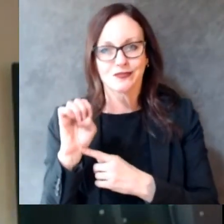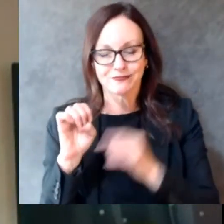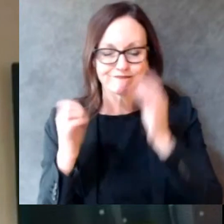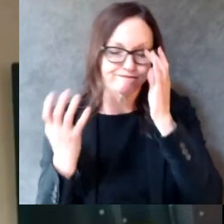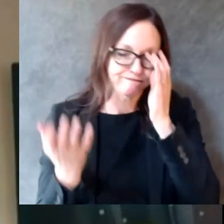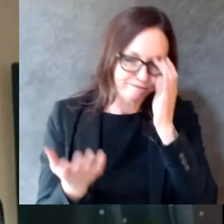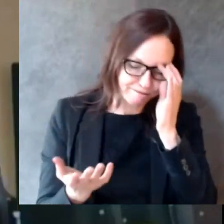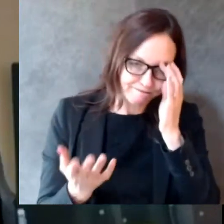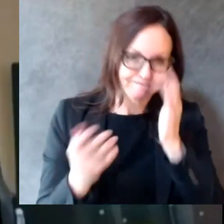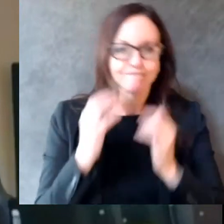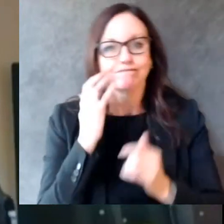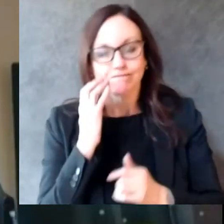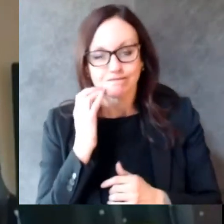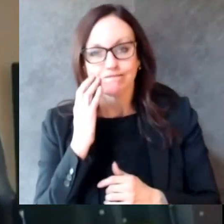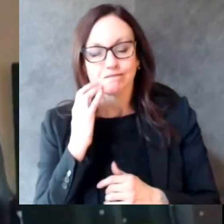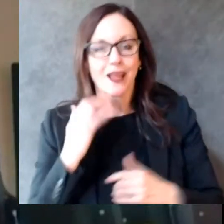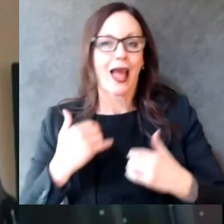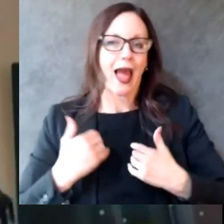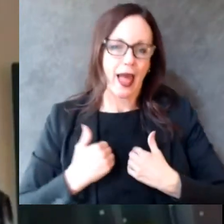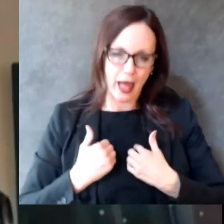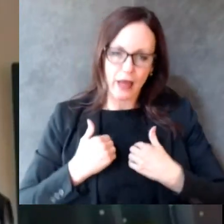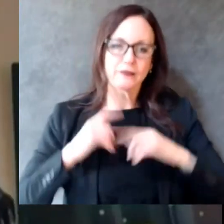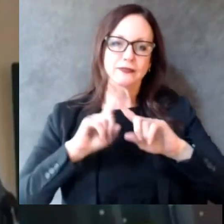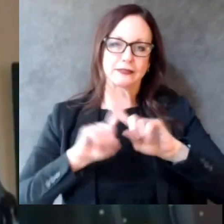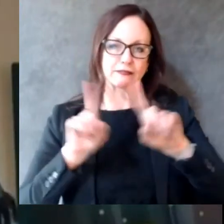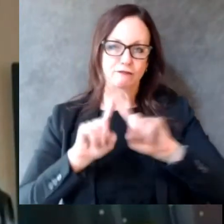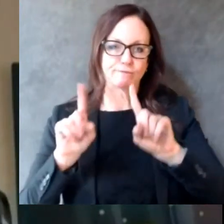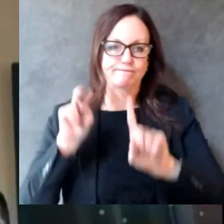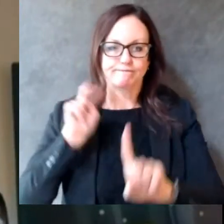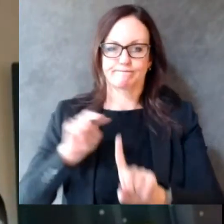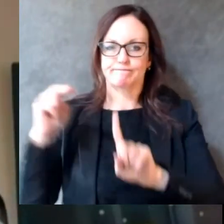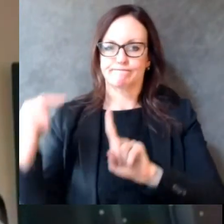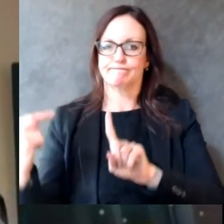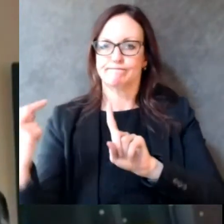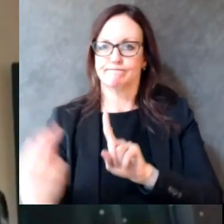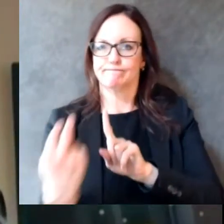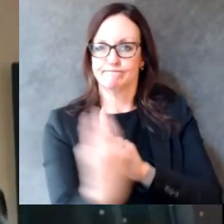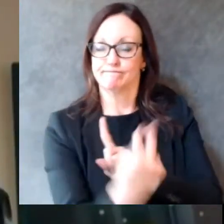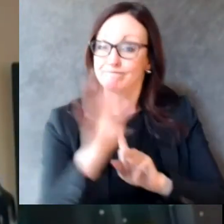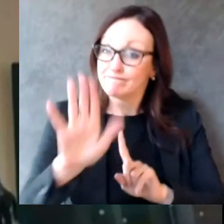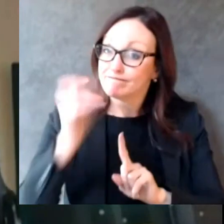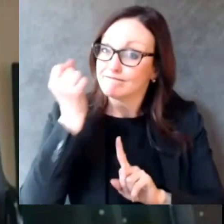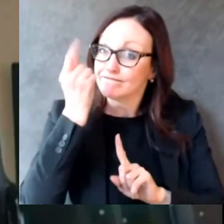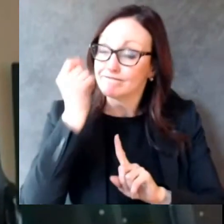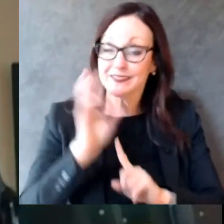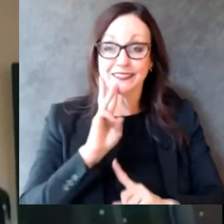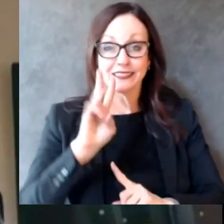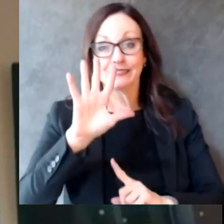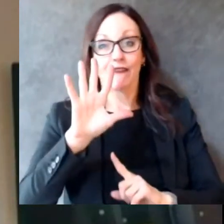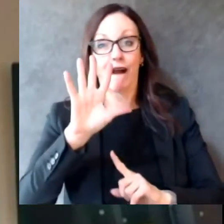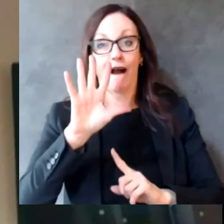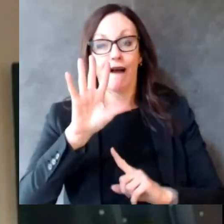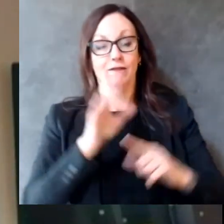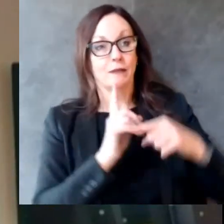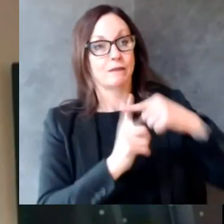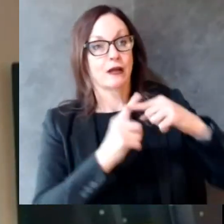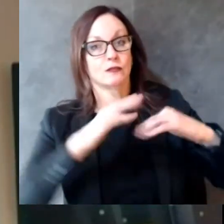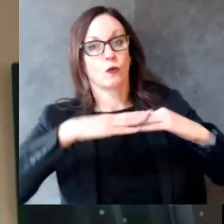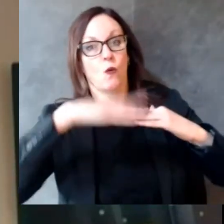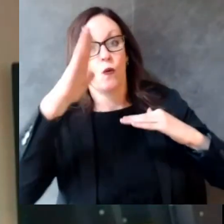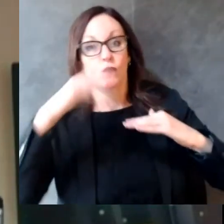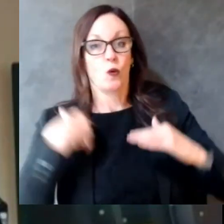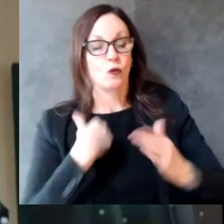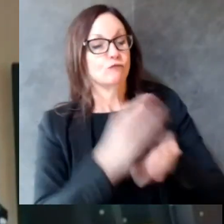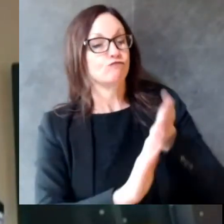again, you have a early surge. The people who are most eager get vaccine first. Of